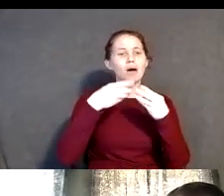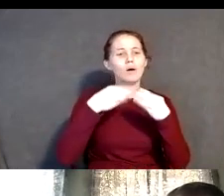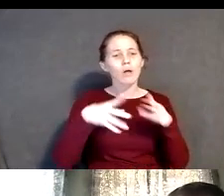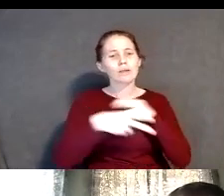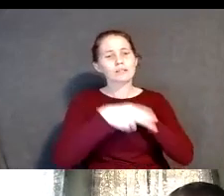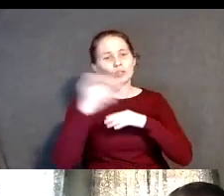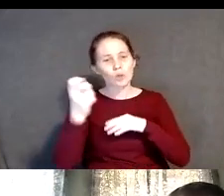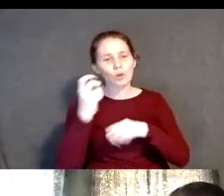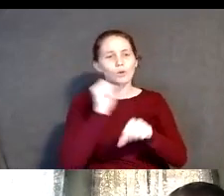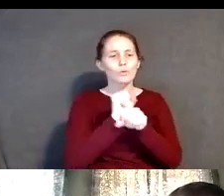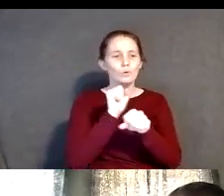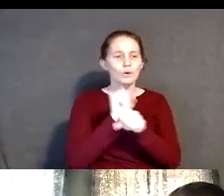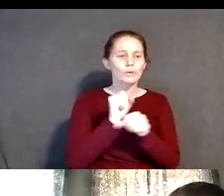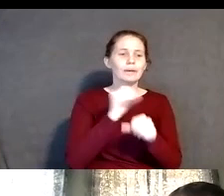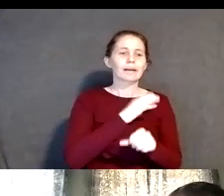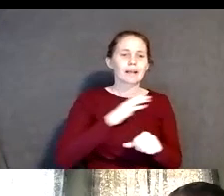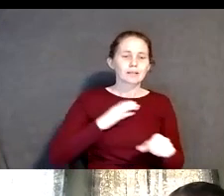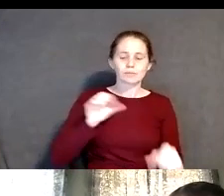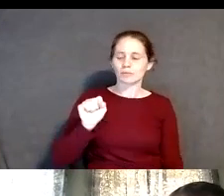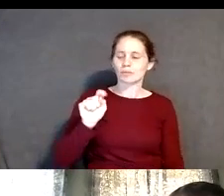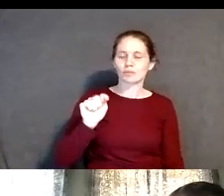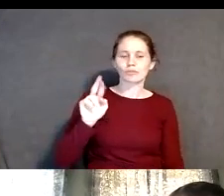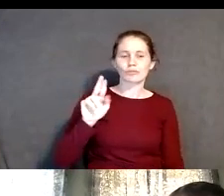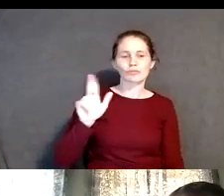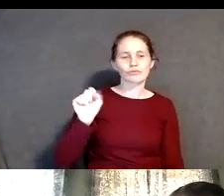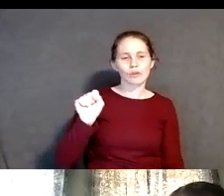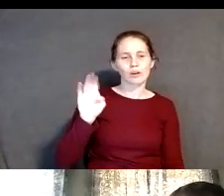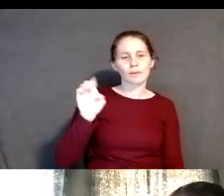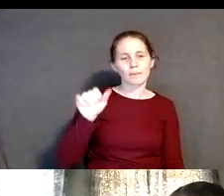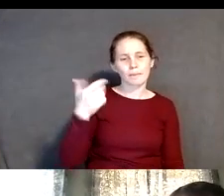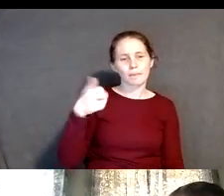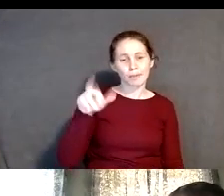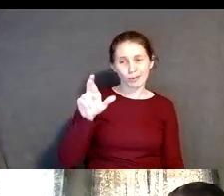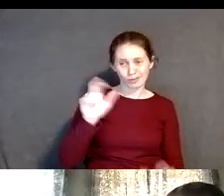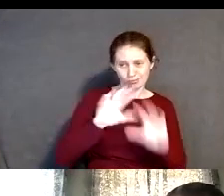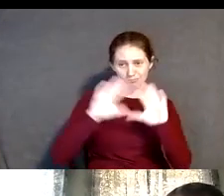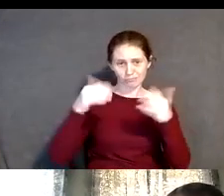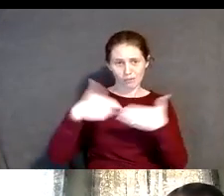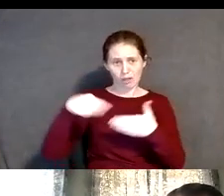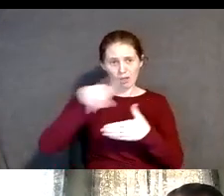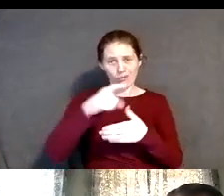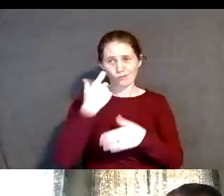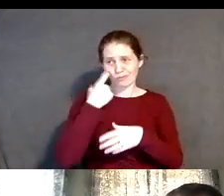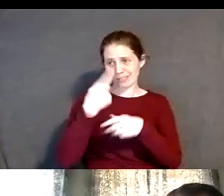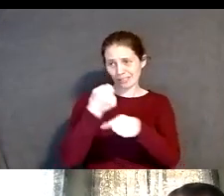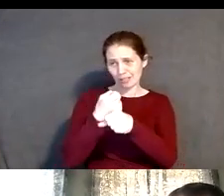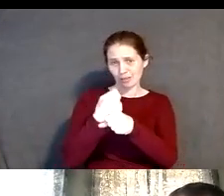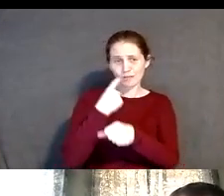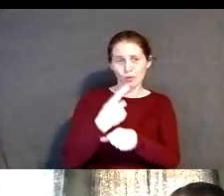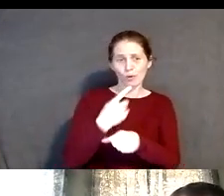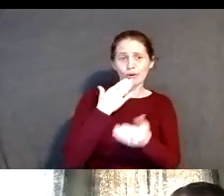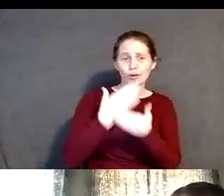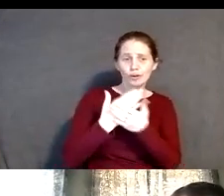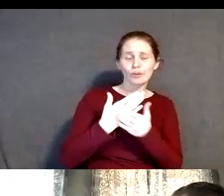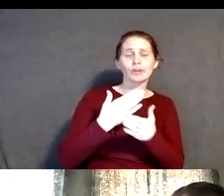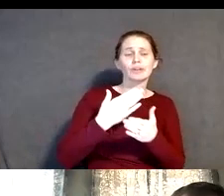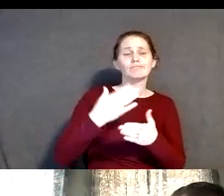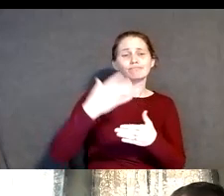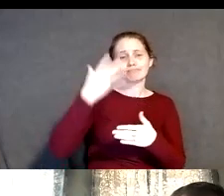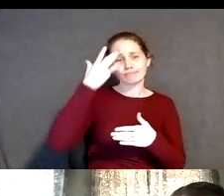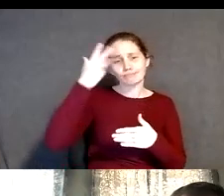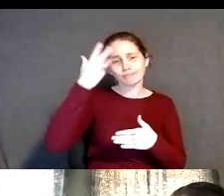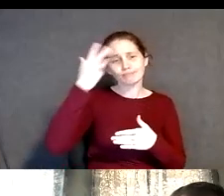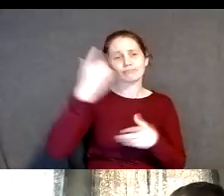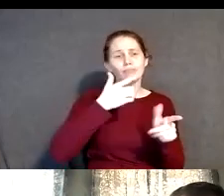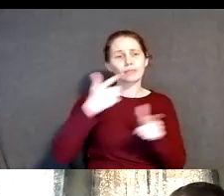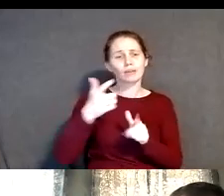Councilman Strasburger and all of council the last year or so plus on our sensible gun laws. Wouldn't have happened without